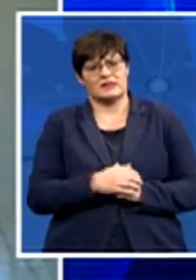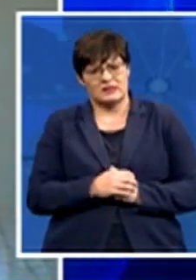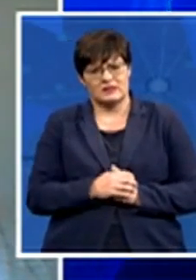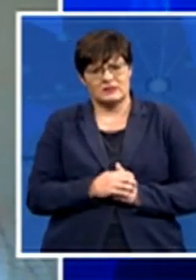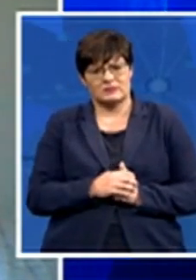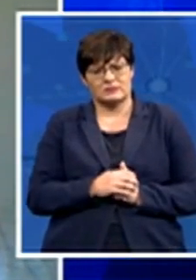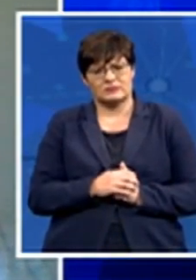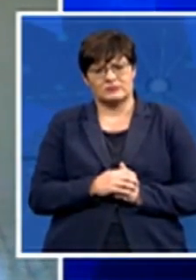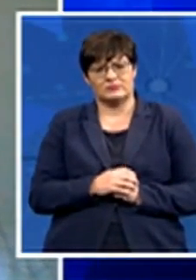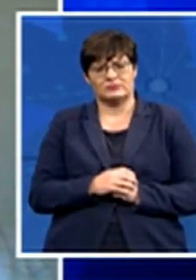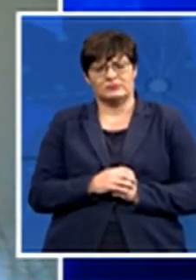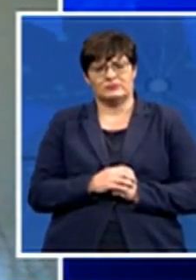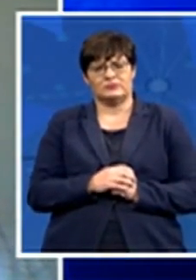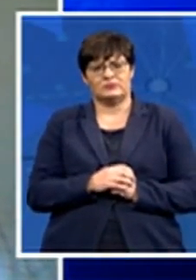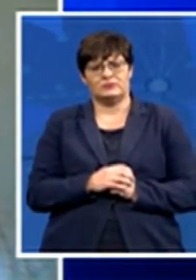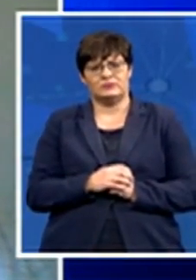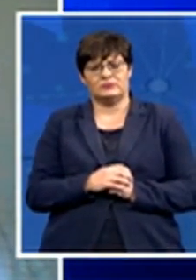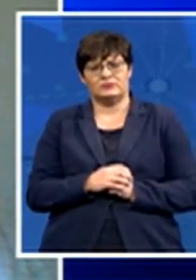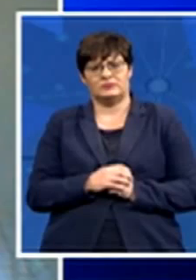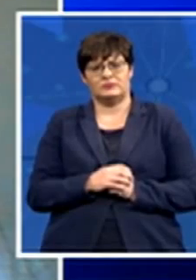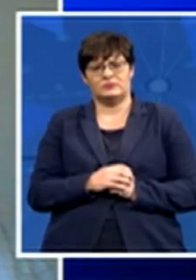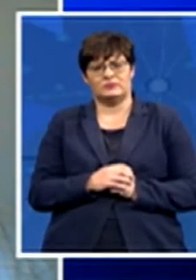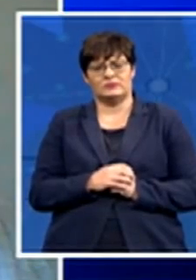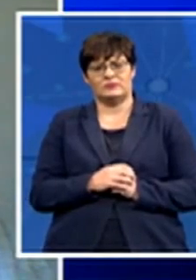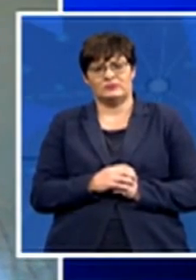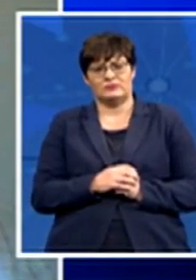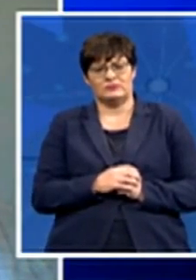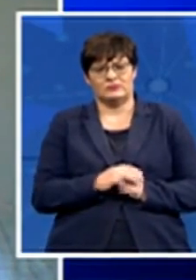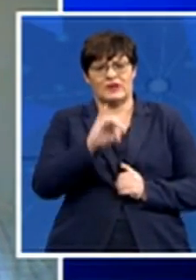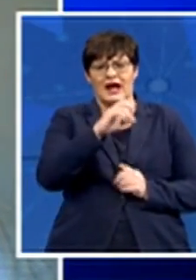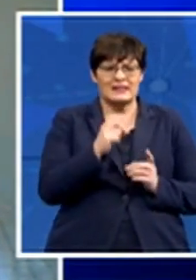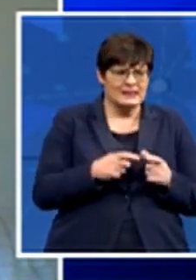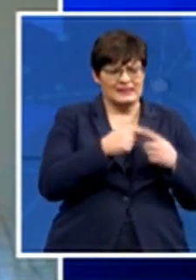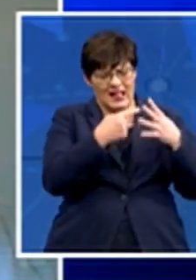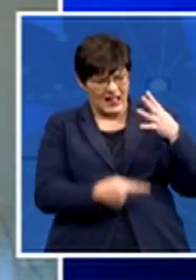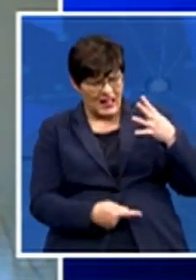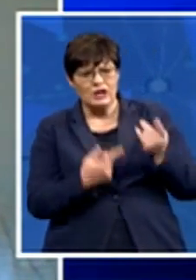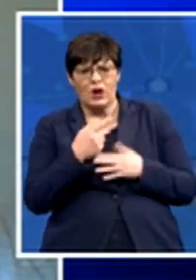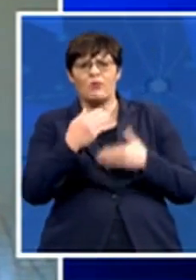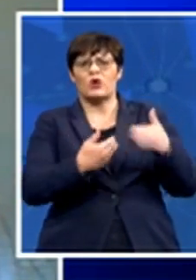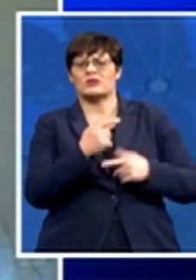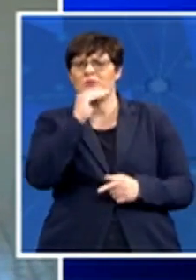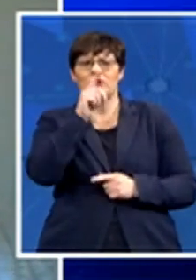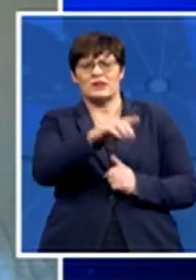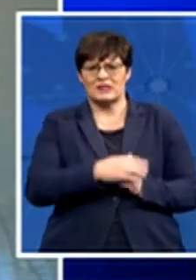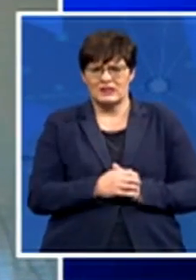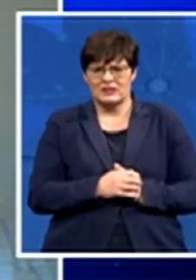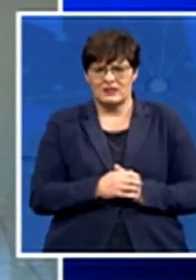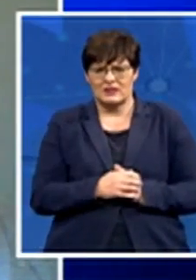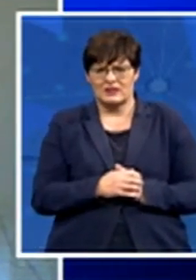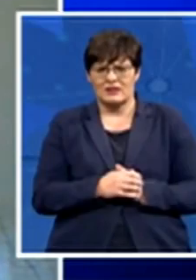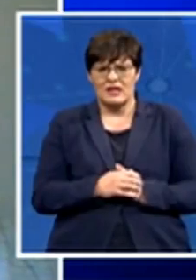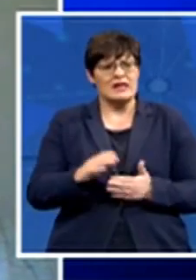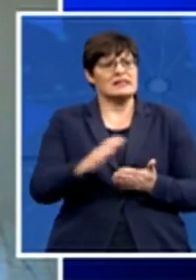given IDs and this will allow them access or deny them access, what does that mean? Does that mean that some citizens are going to be categorized